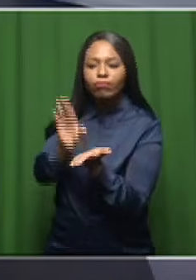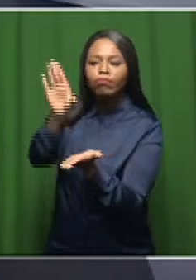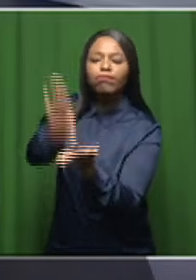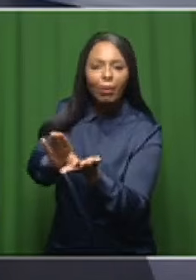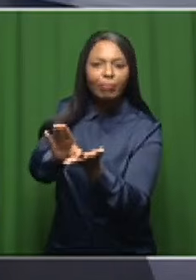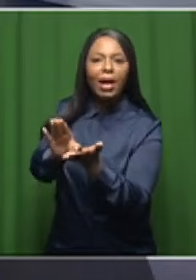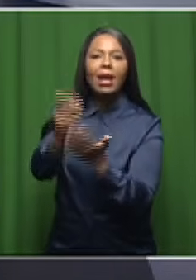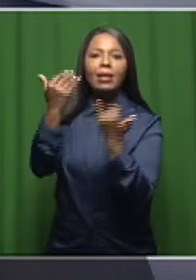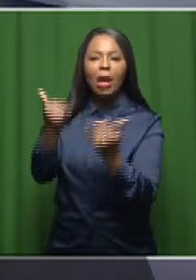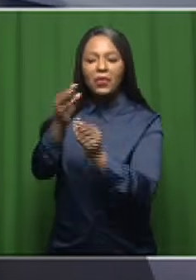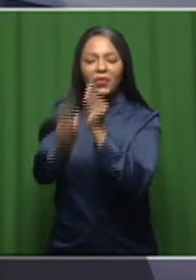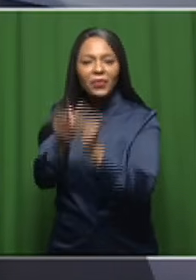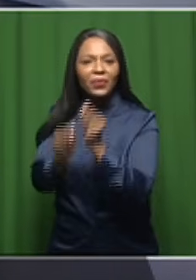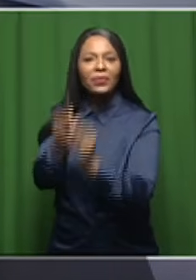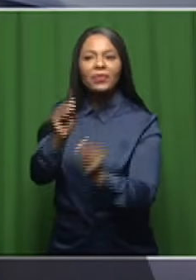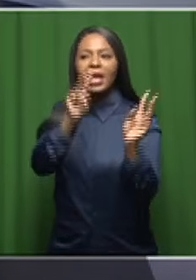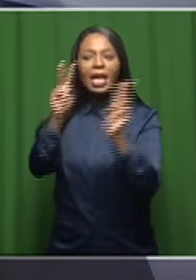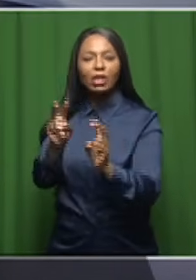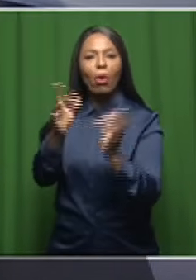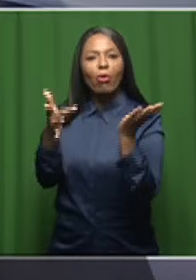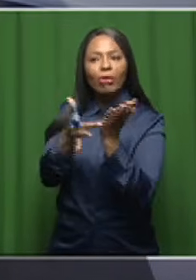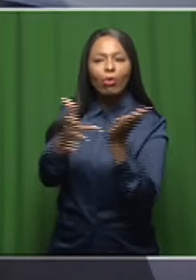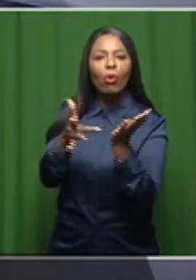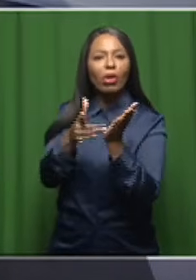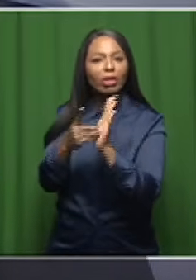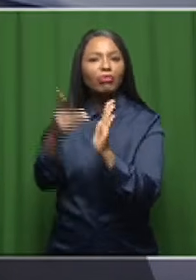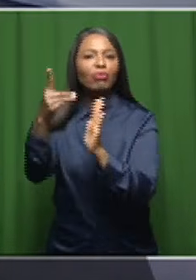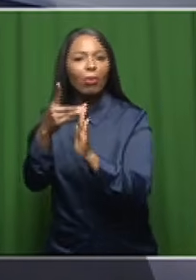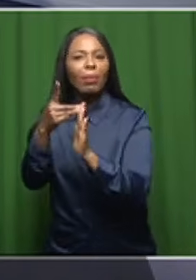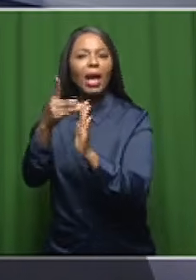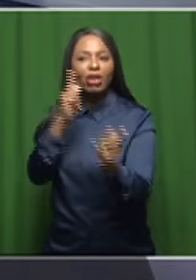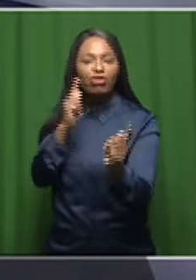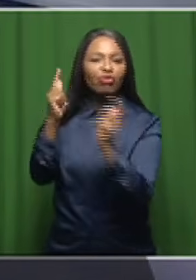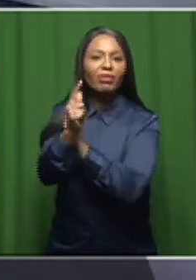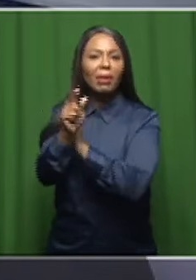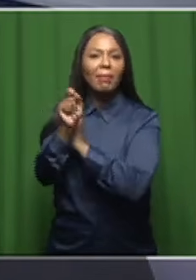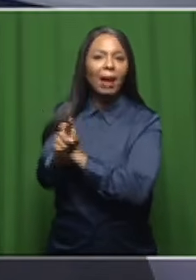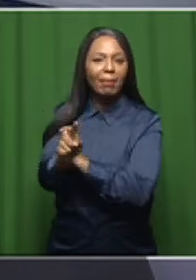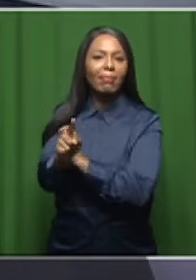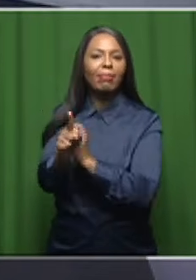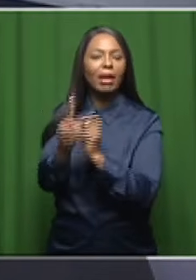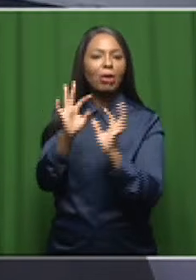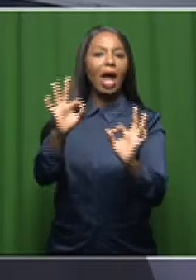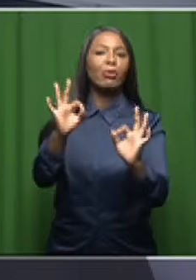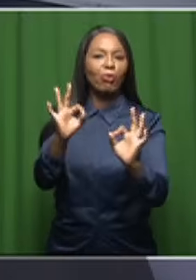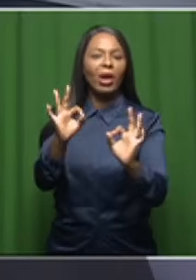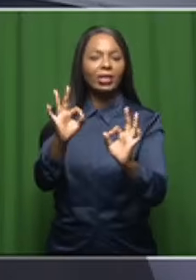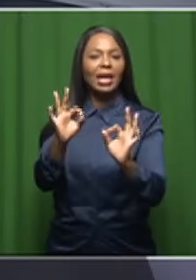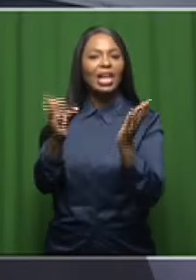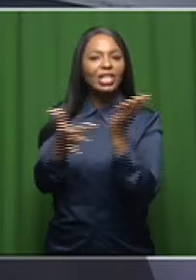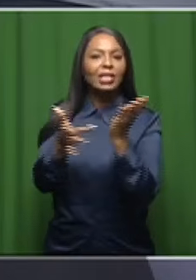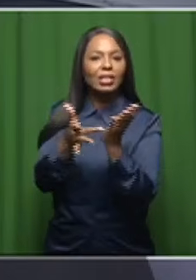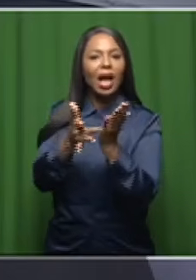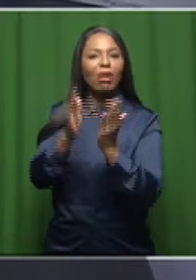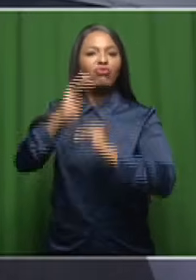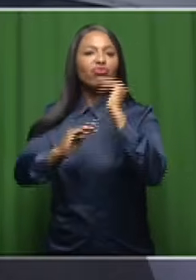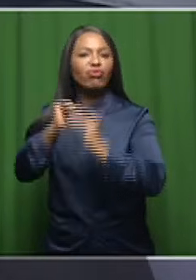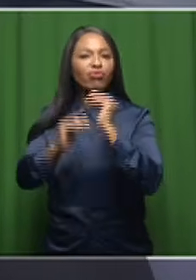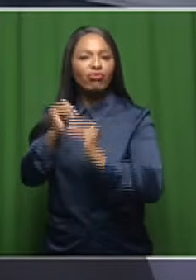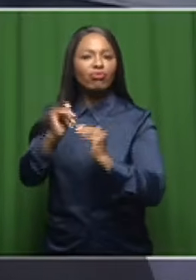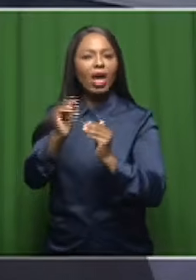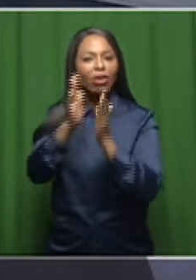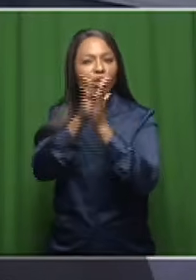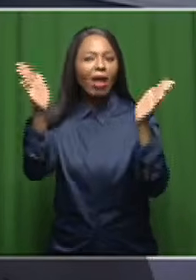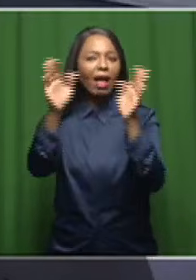deal with the inequality of course, digital transformation due to inadequate digital infrastructure in general. No,